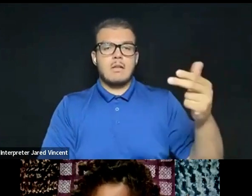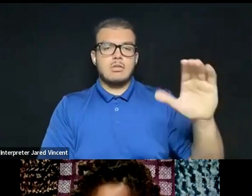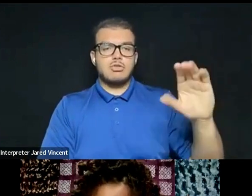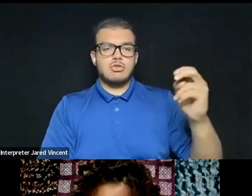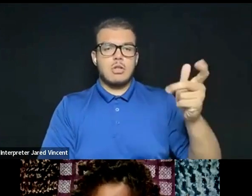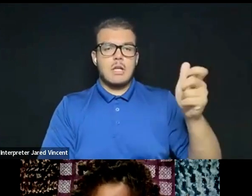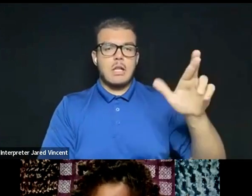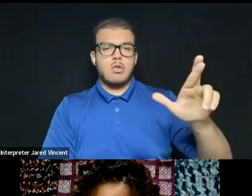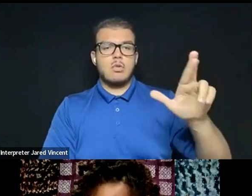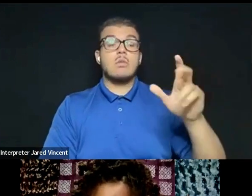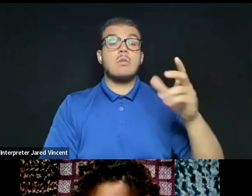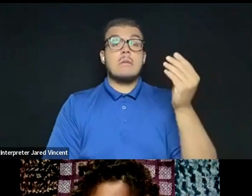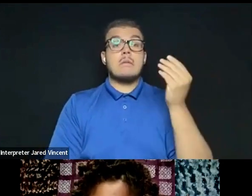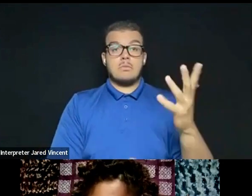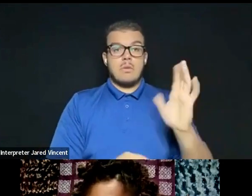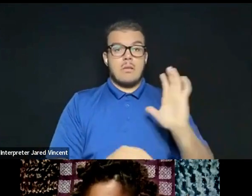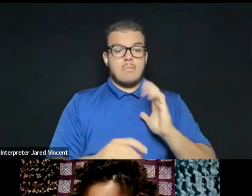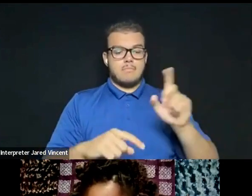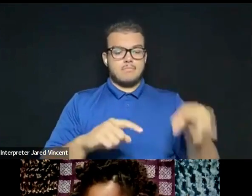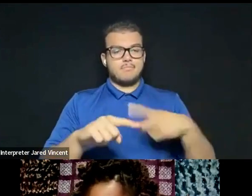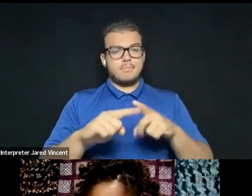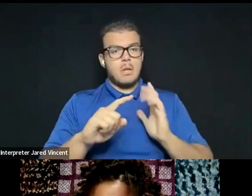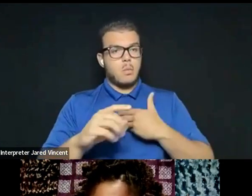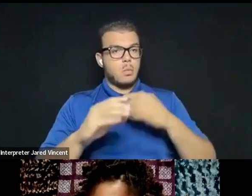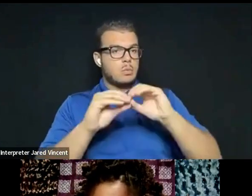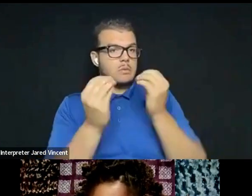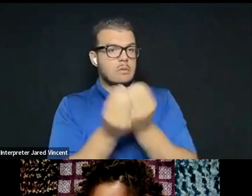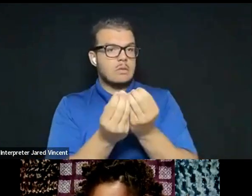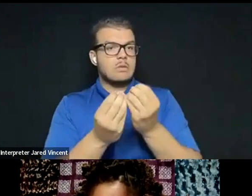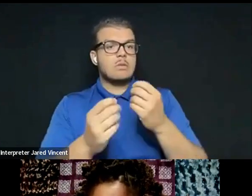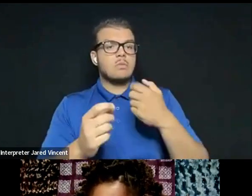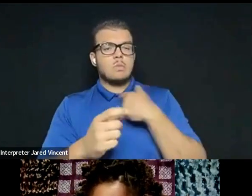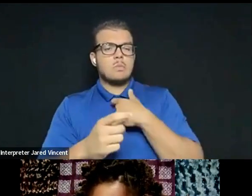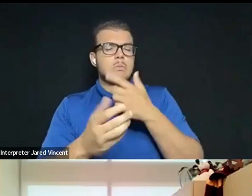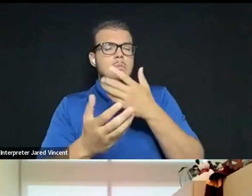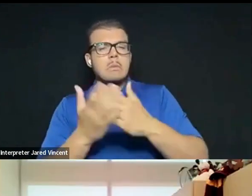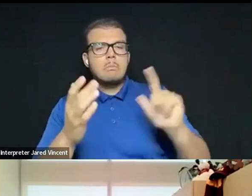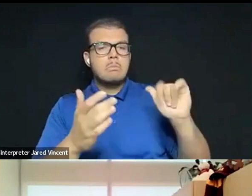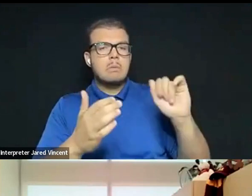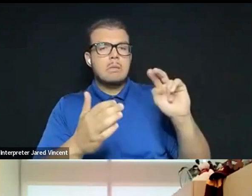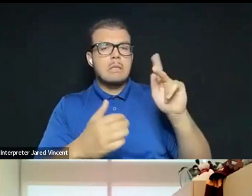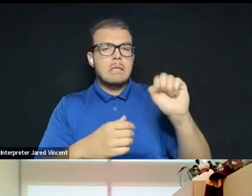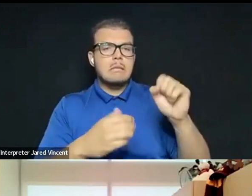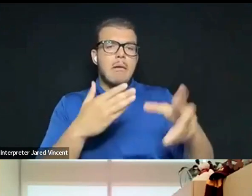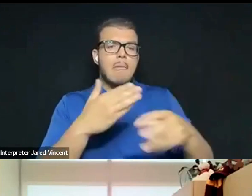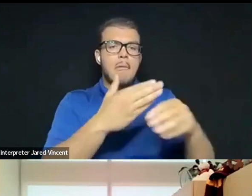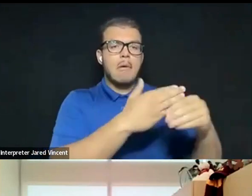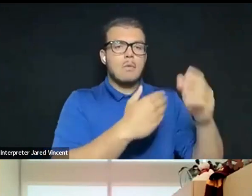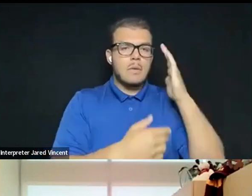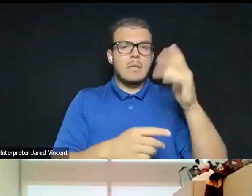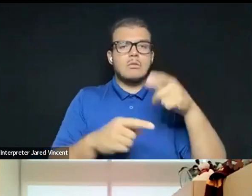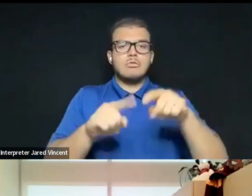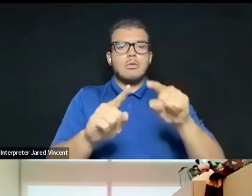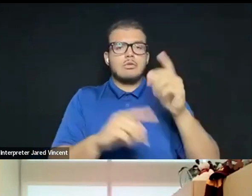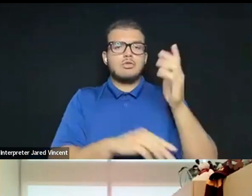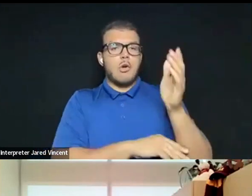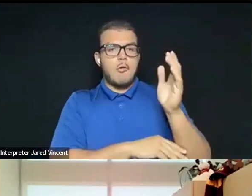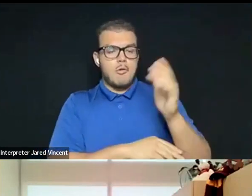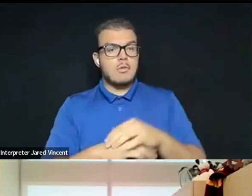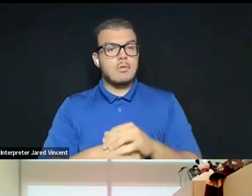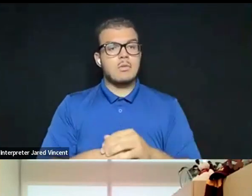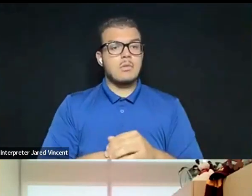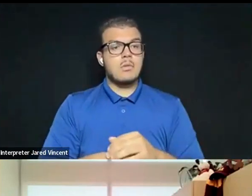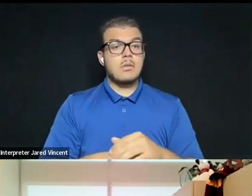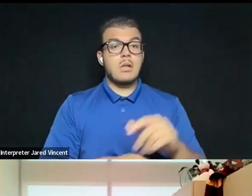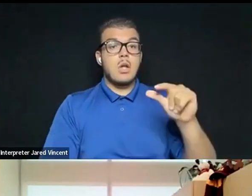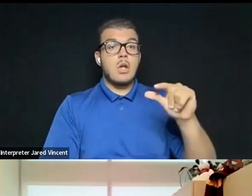let you know about our organization, we also will drop some links in the chat for you at different times during our talk. The